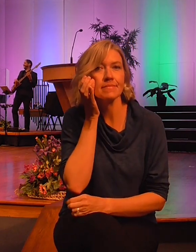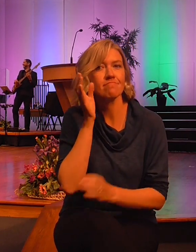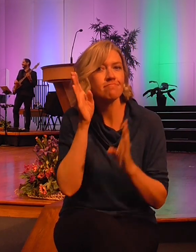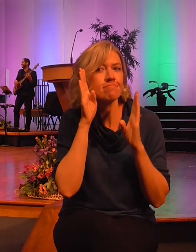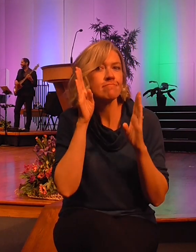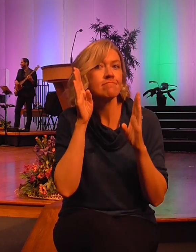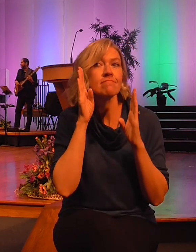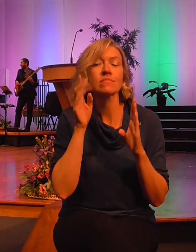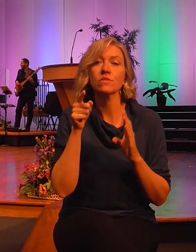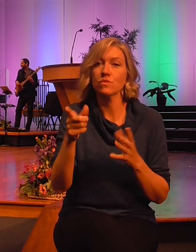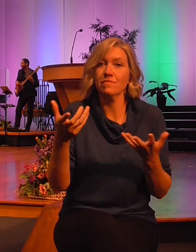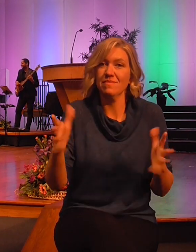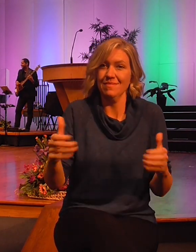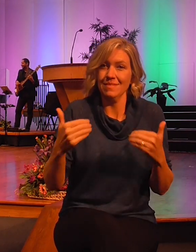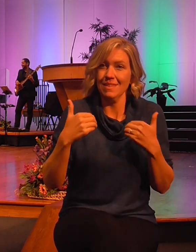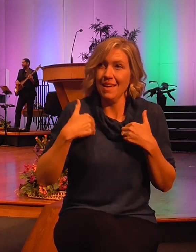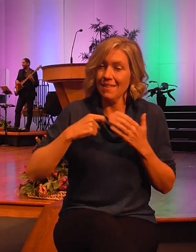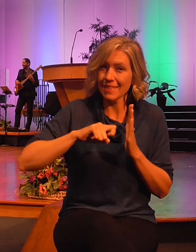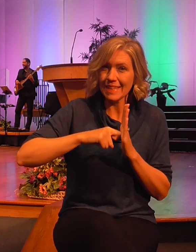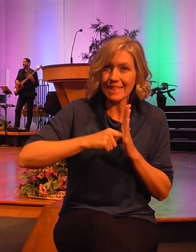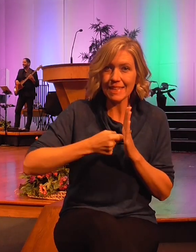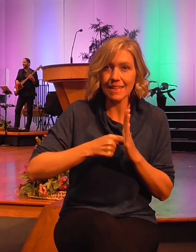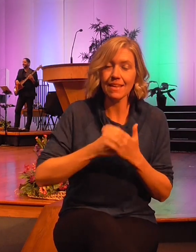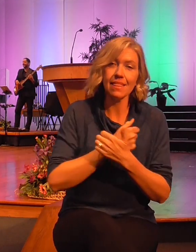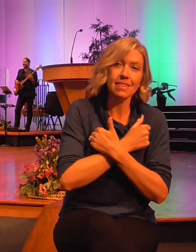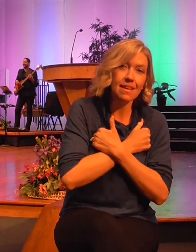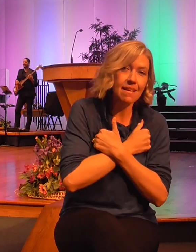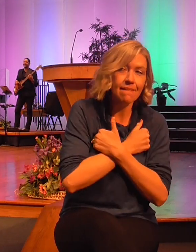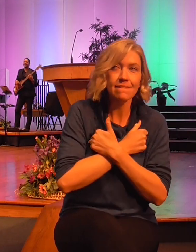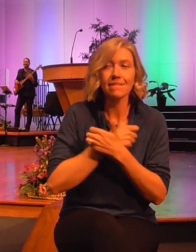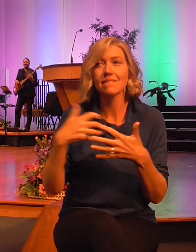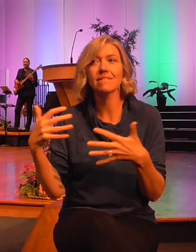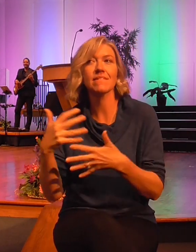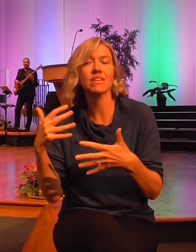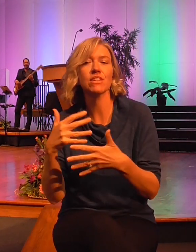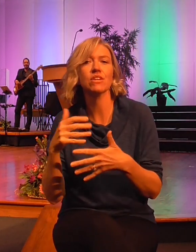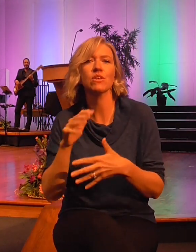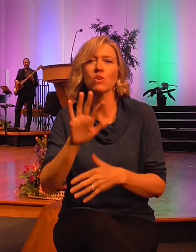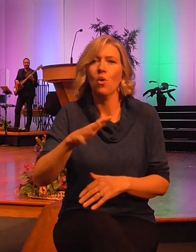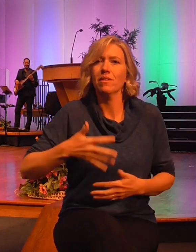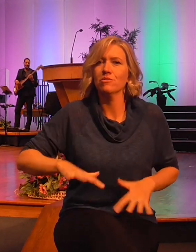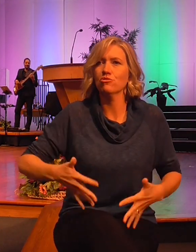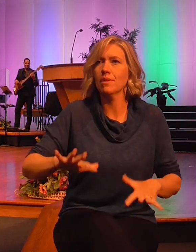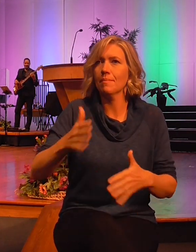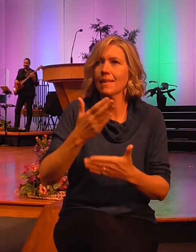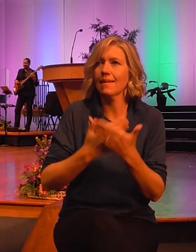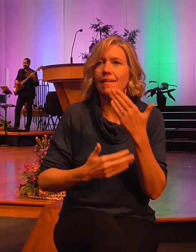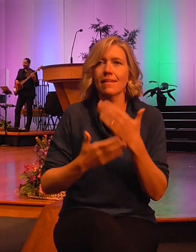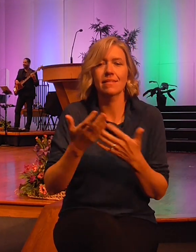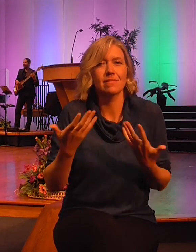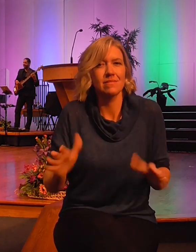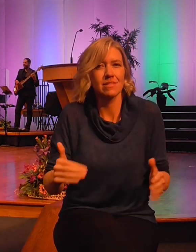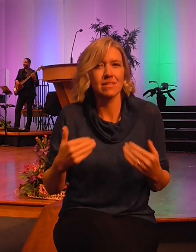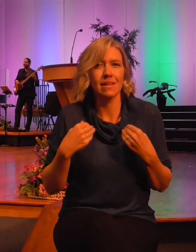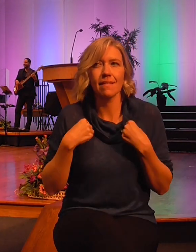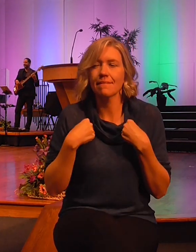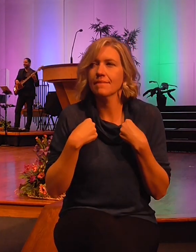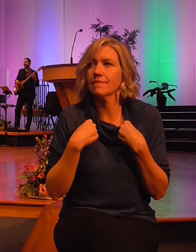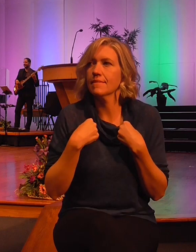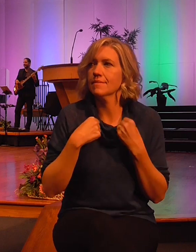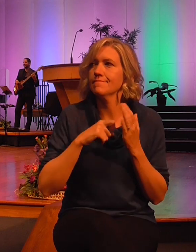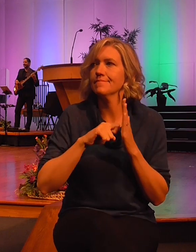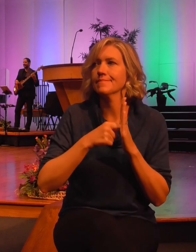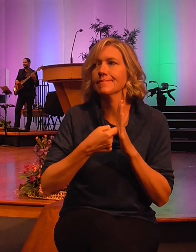You hold the key to love and fear in your trembling